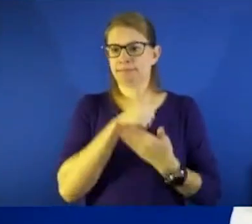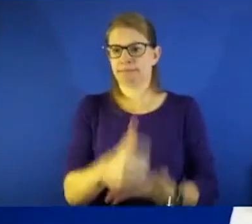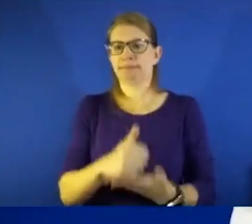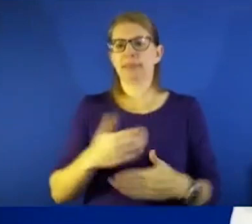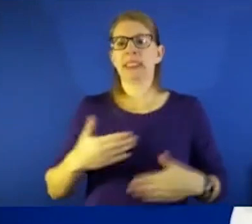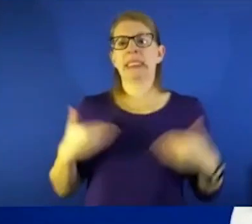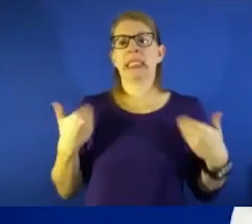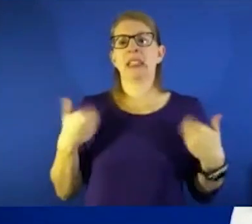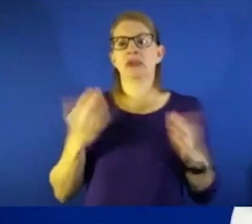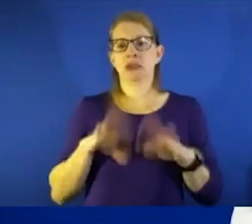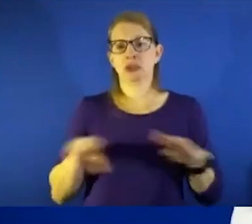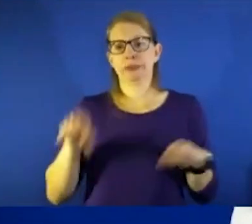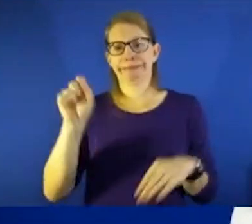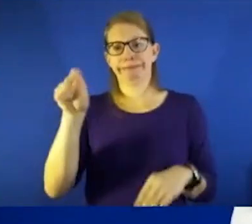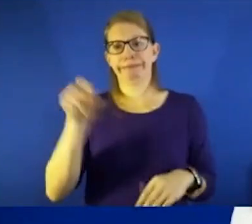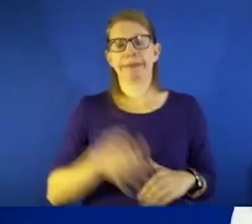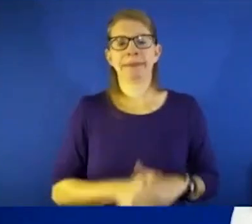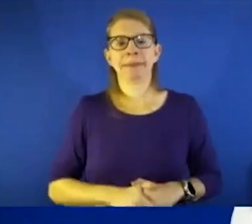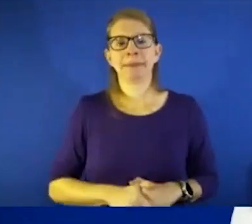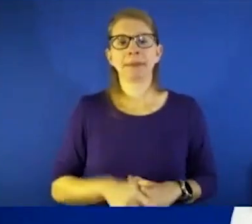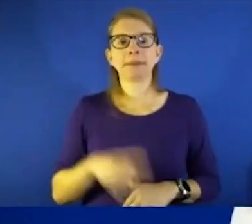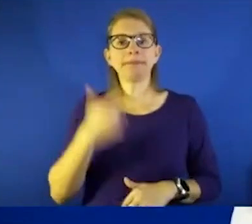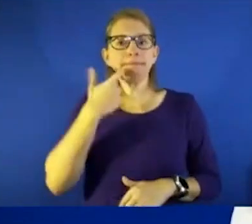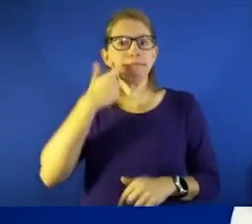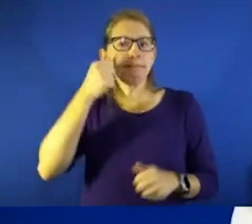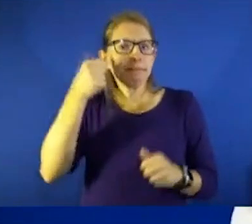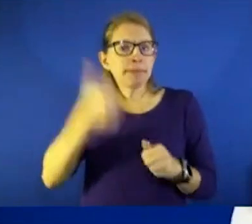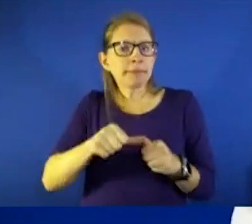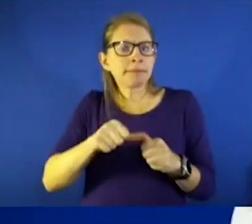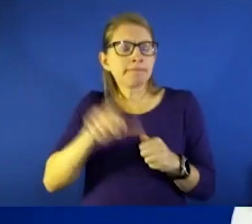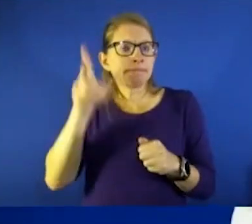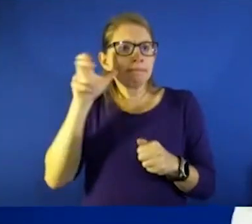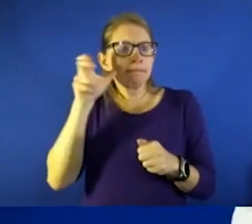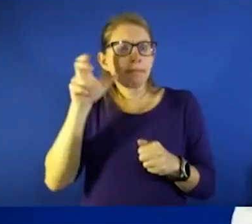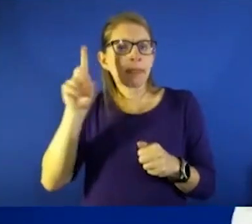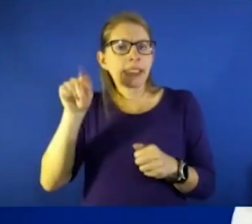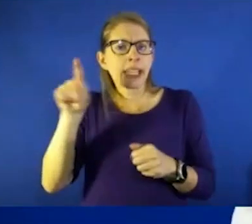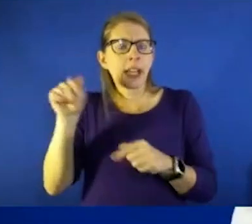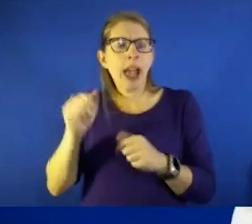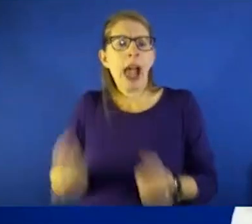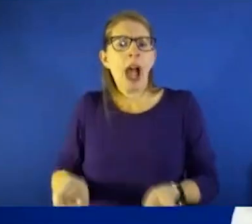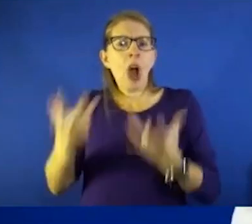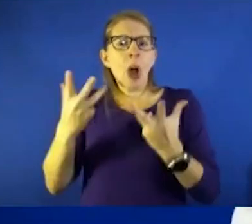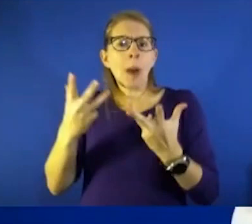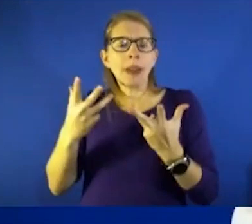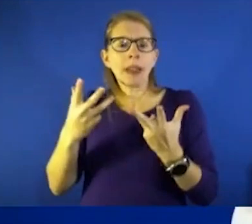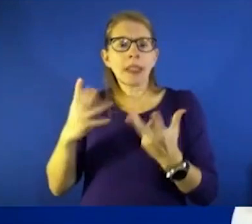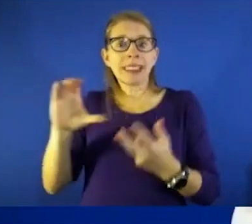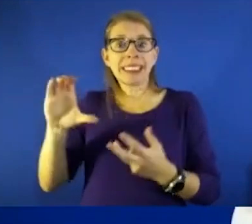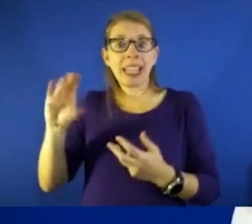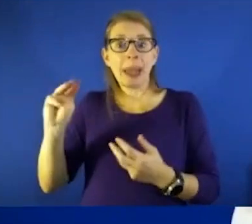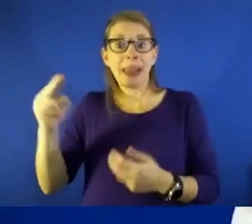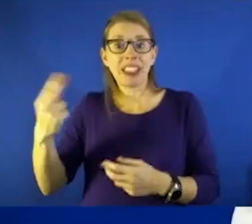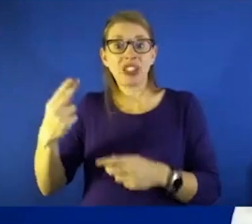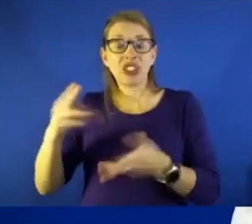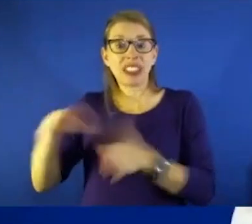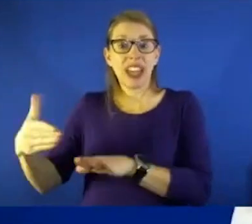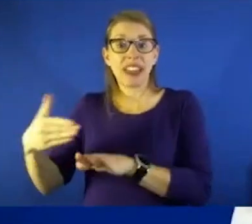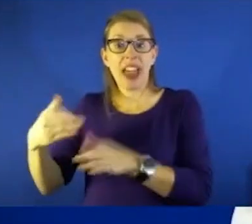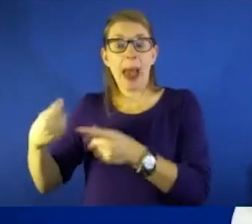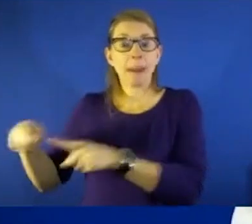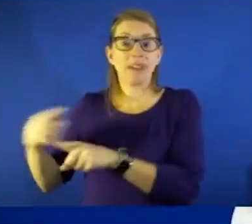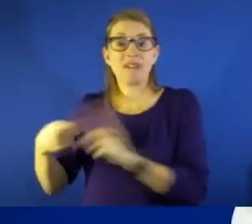I just remember listening to the data from Children's about how many deaths they've had already from COVID-19. I mean,